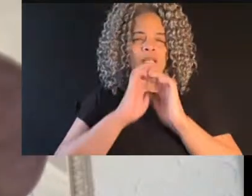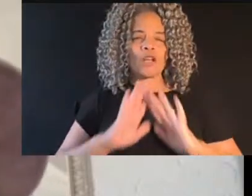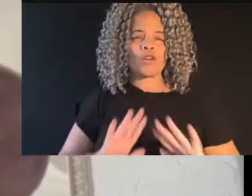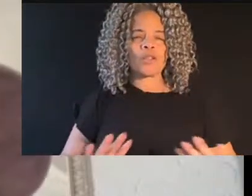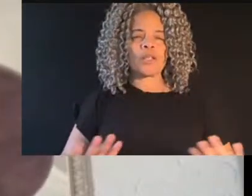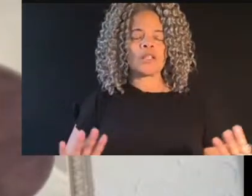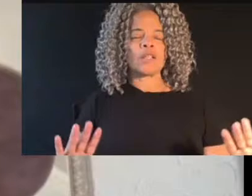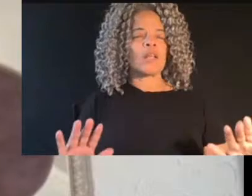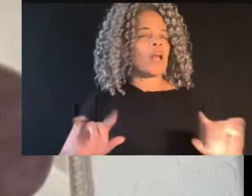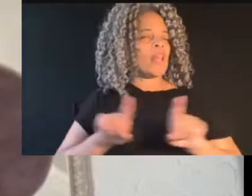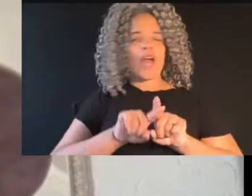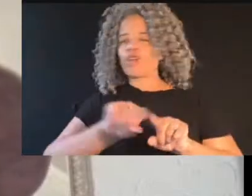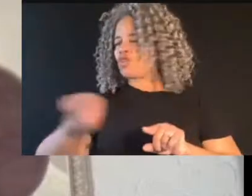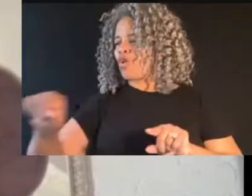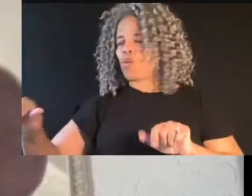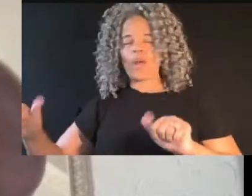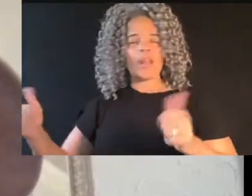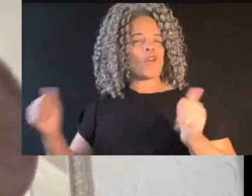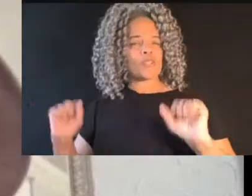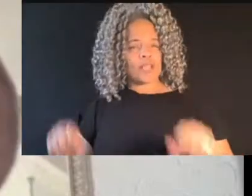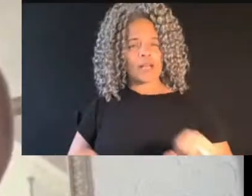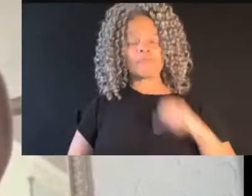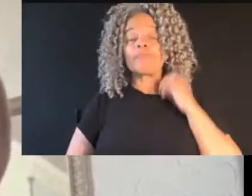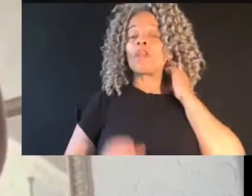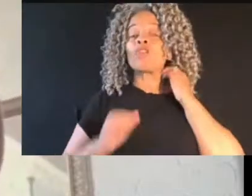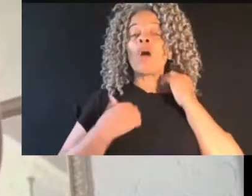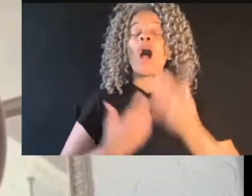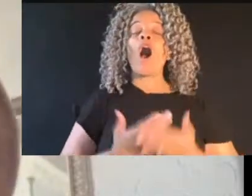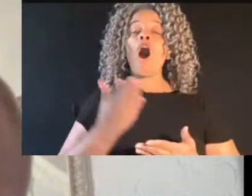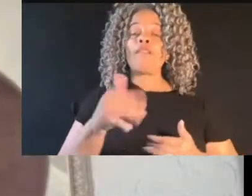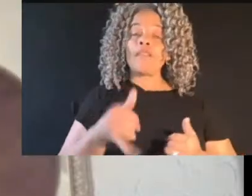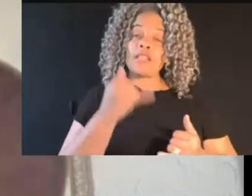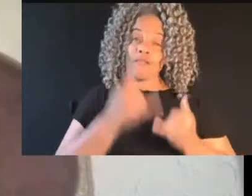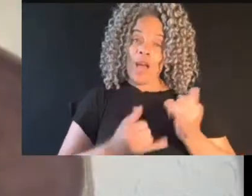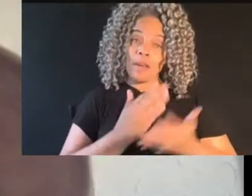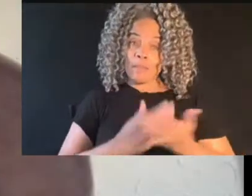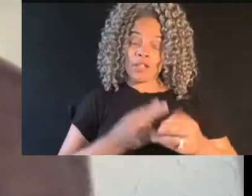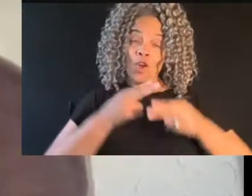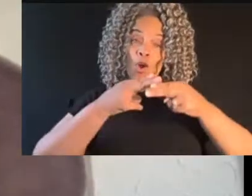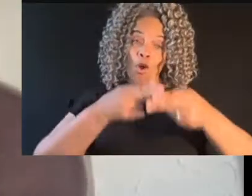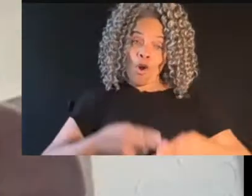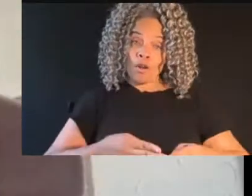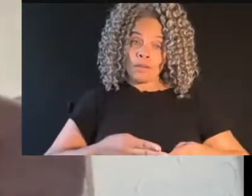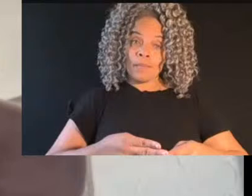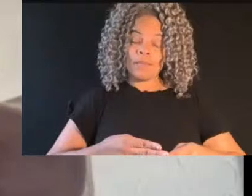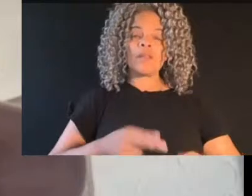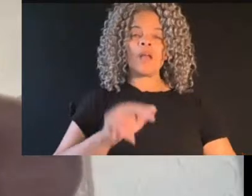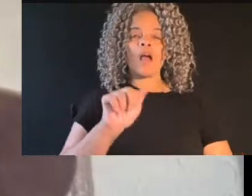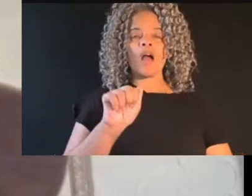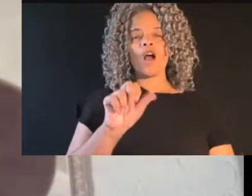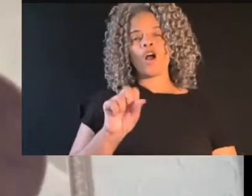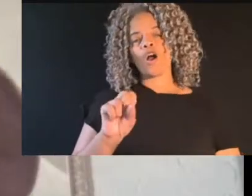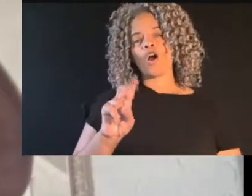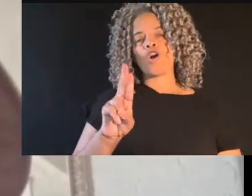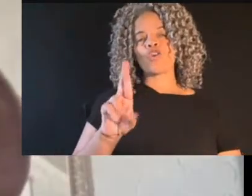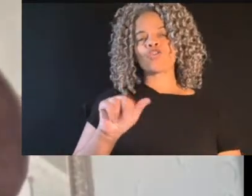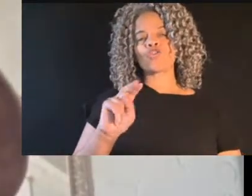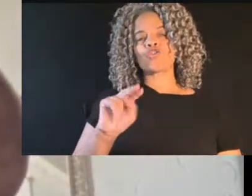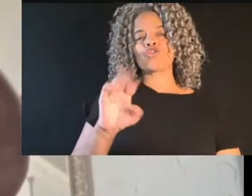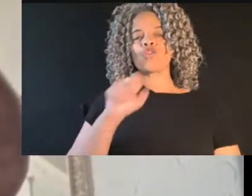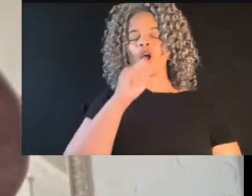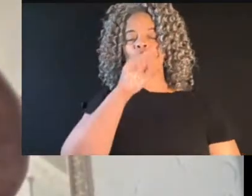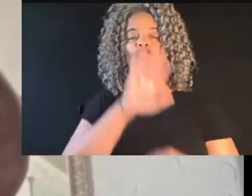that no one else can. So I offer this final piece, which is called Assurance.